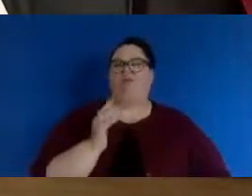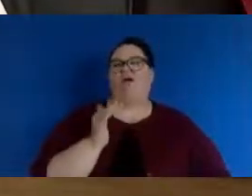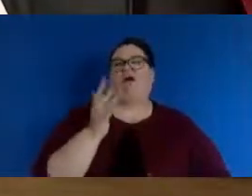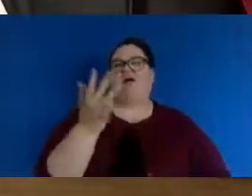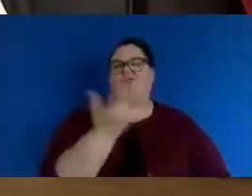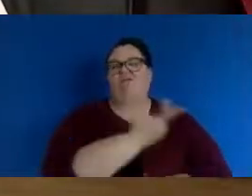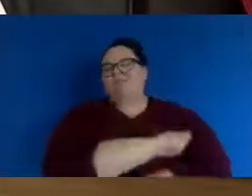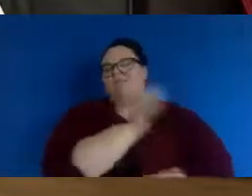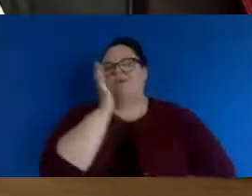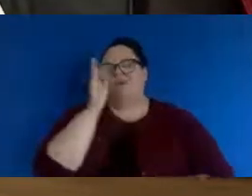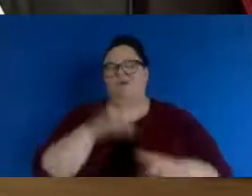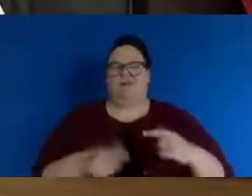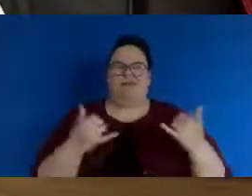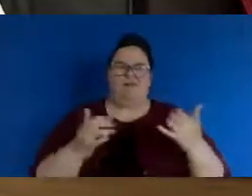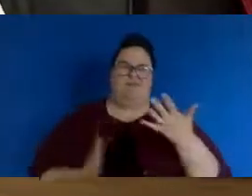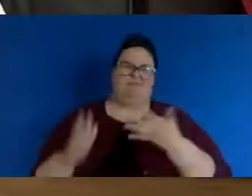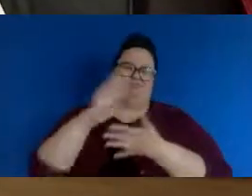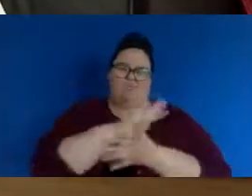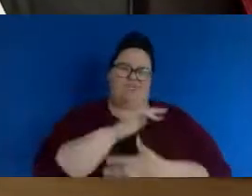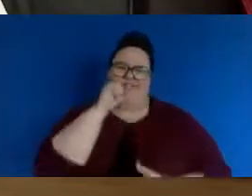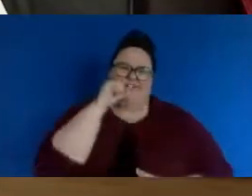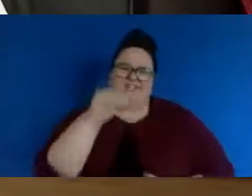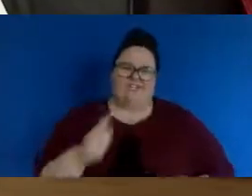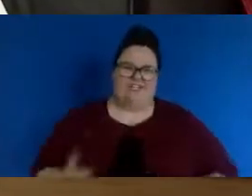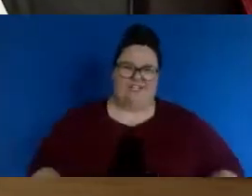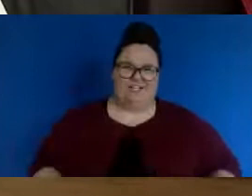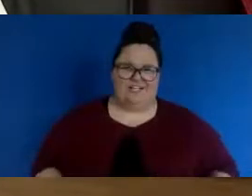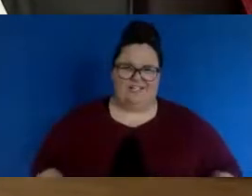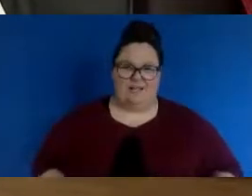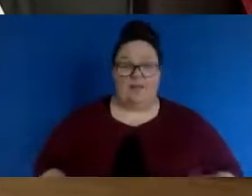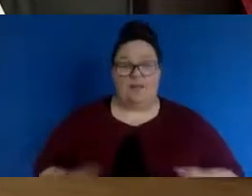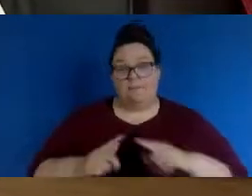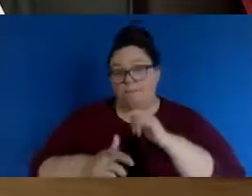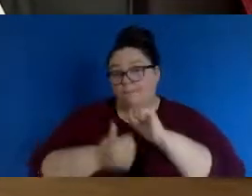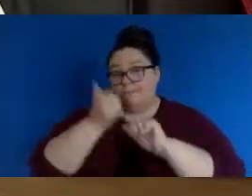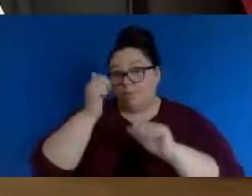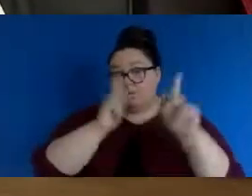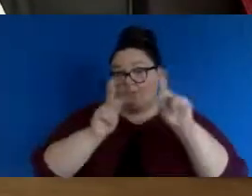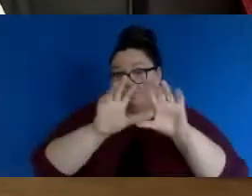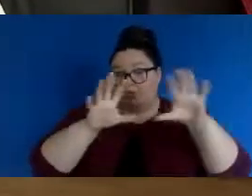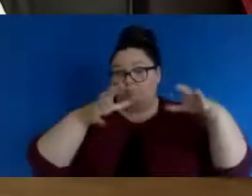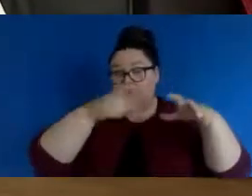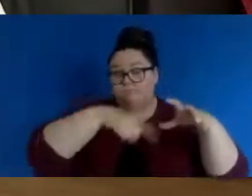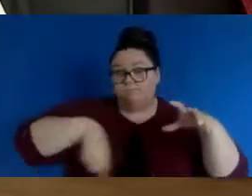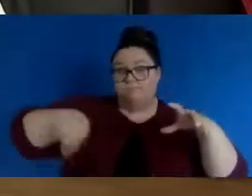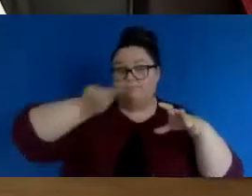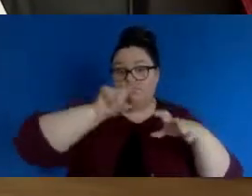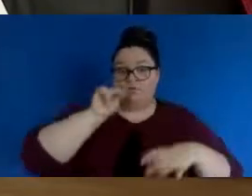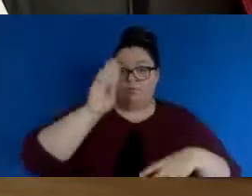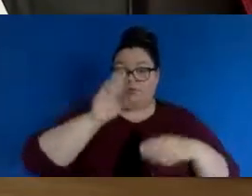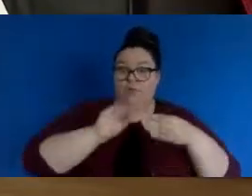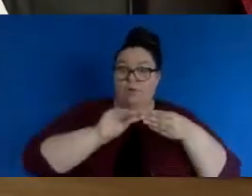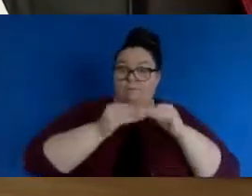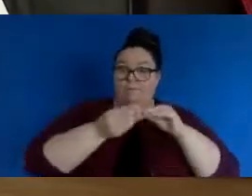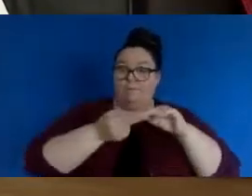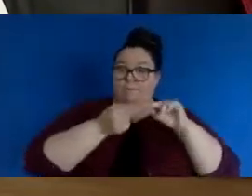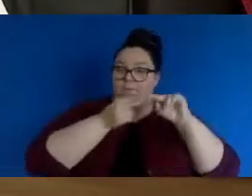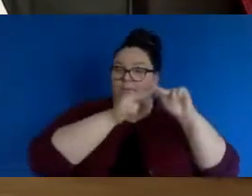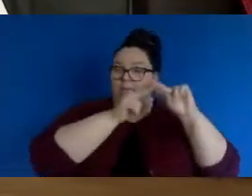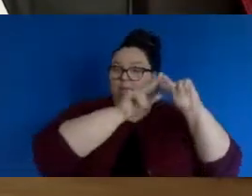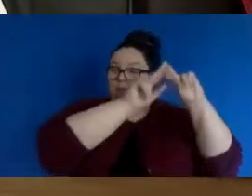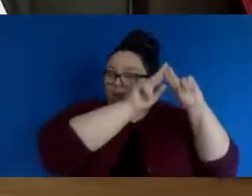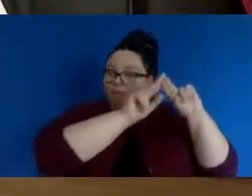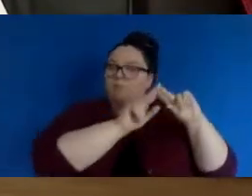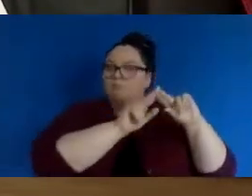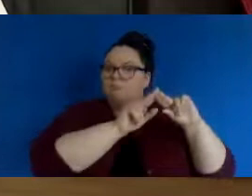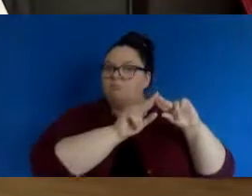It's just not a huge priority for them right now. But the majority of the population, as you can see with our numbers as they continue to climb, for the majority of New